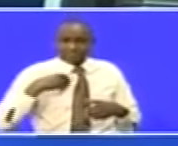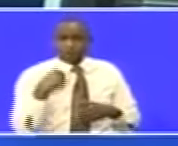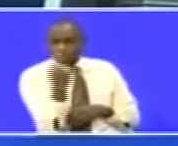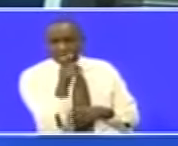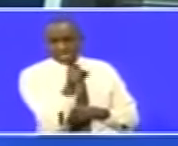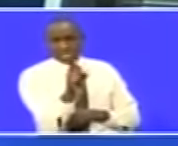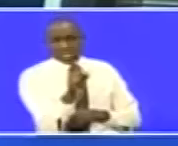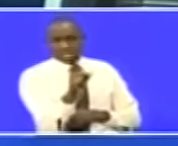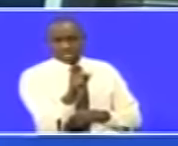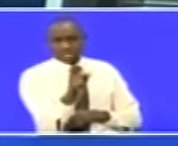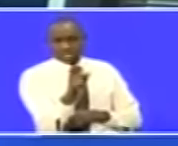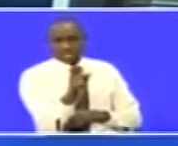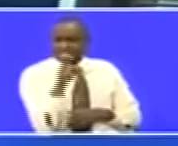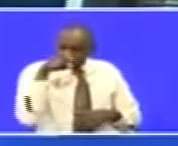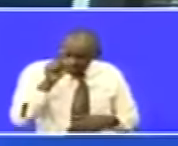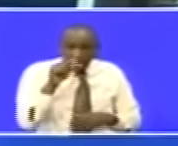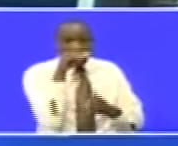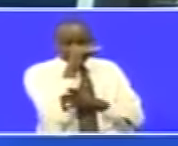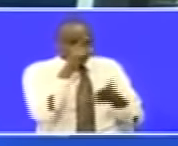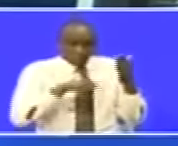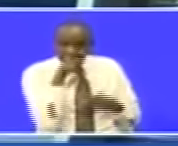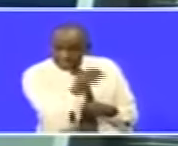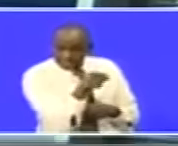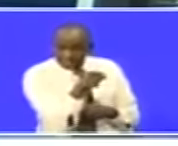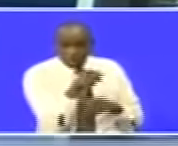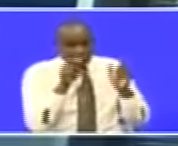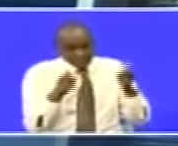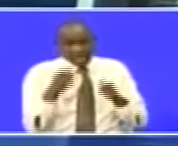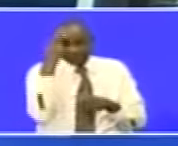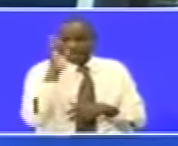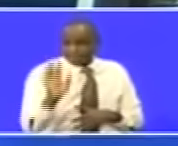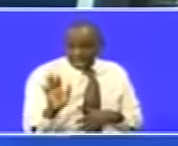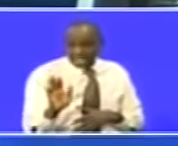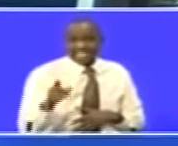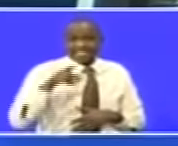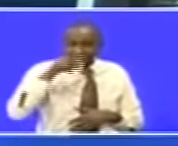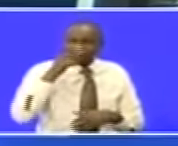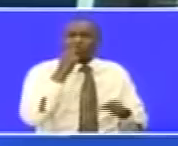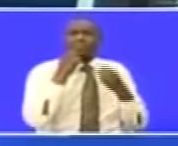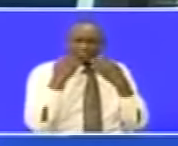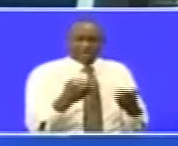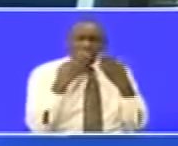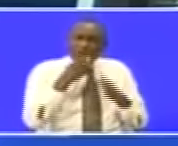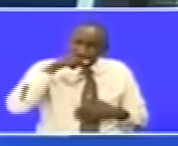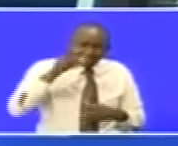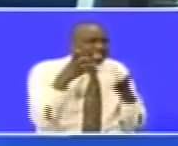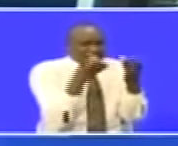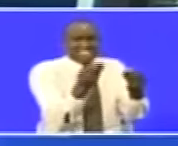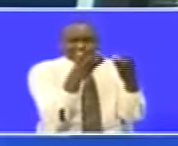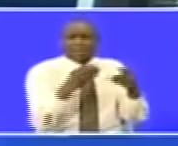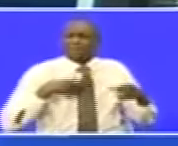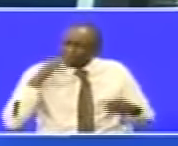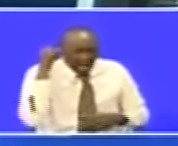only us who work here in the media, but our viewers were so thankful for how easy he made